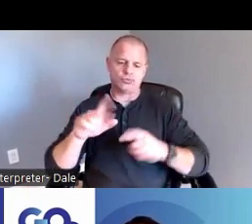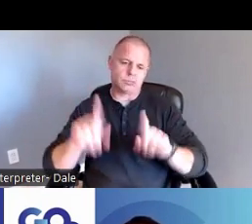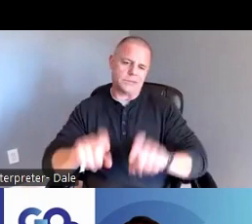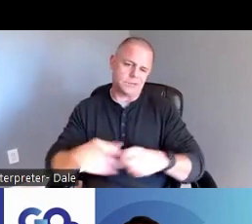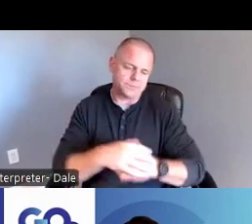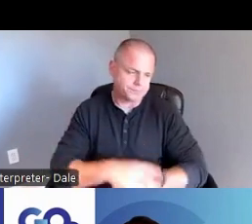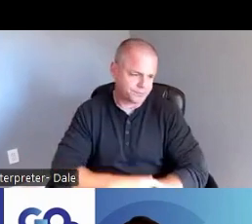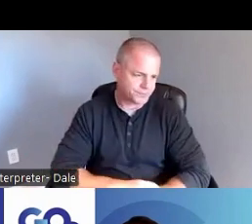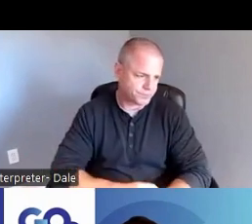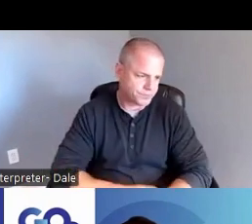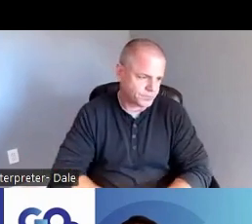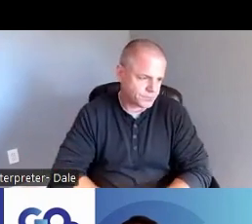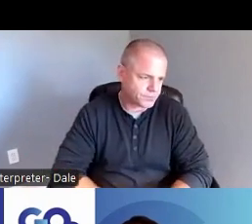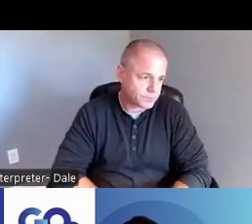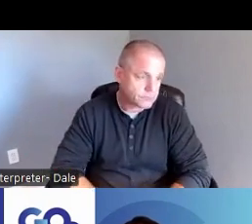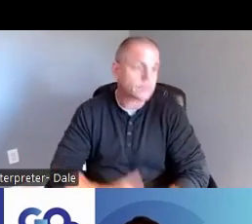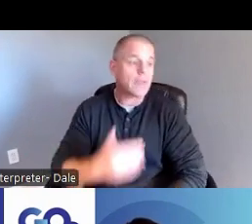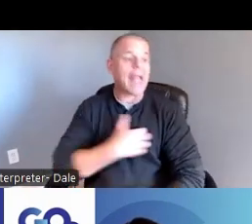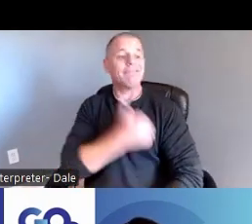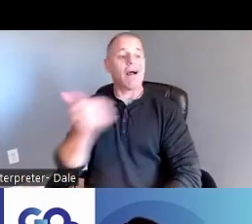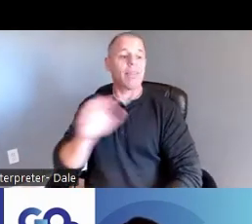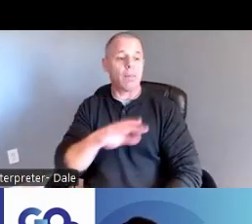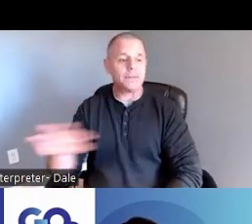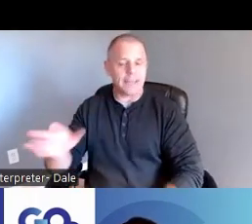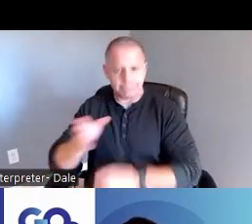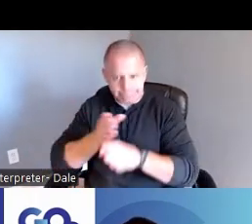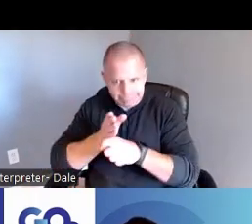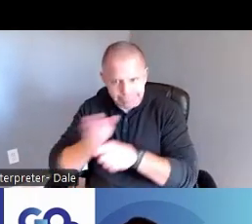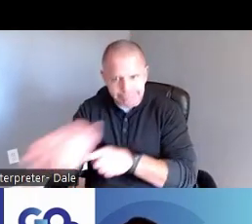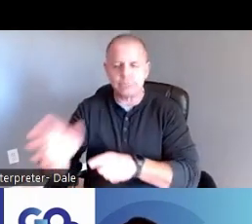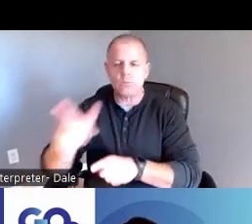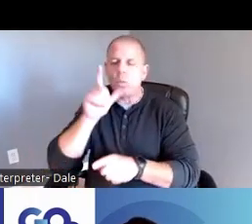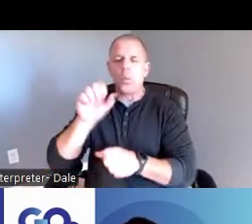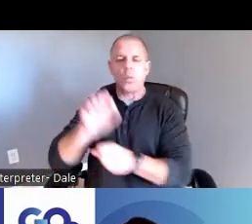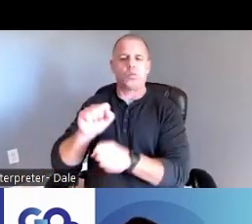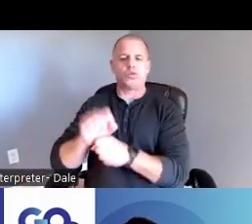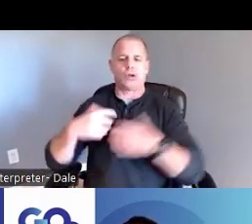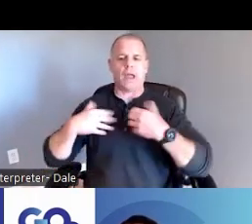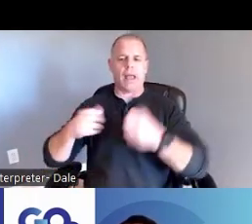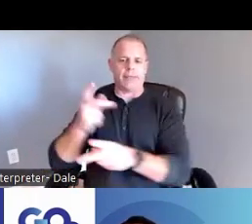We also have a website dedicated just to healthcare professionals. So our